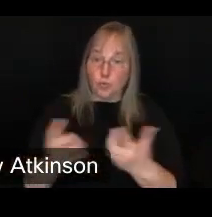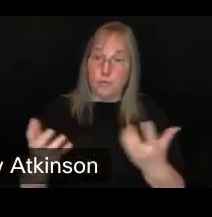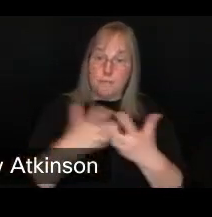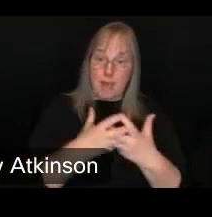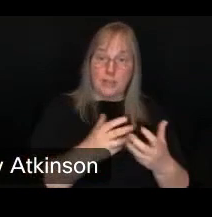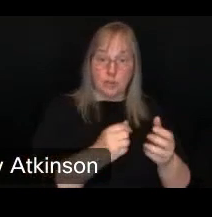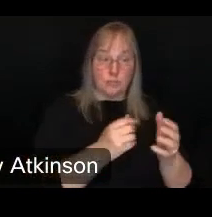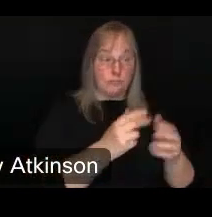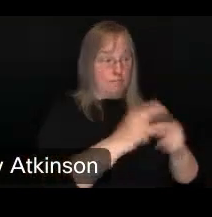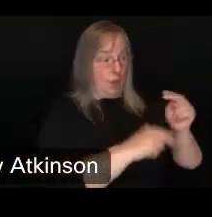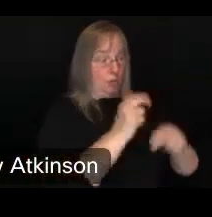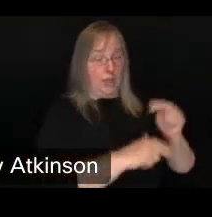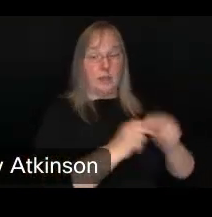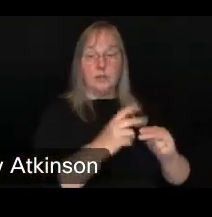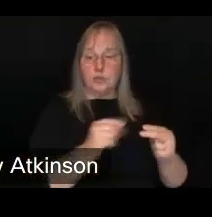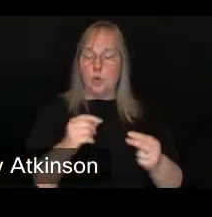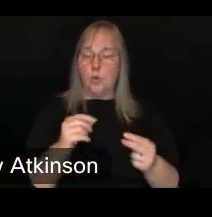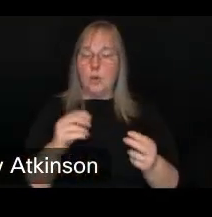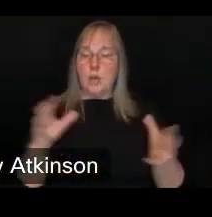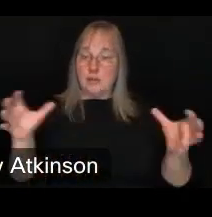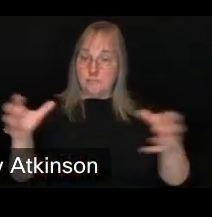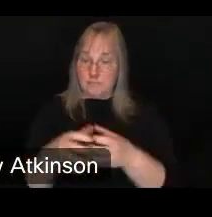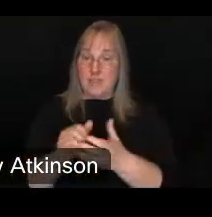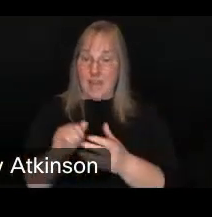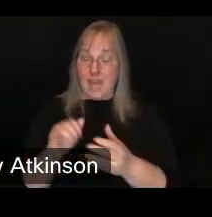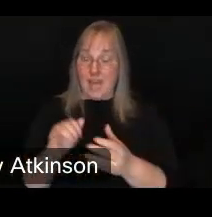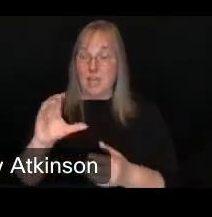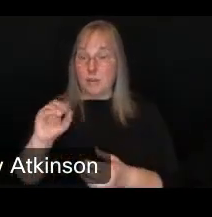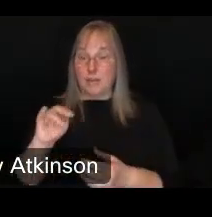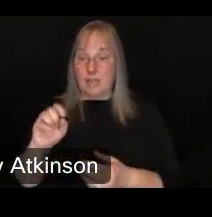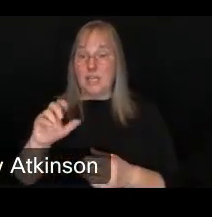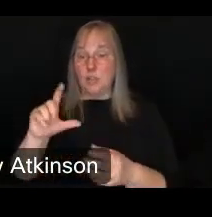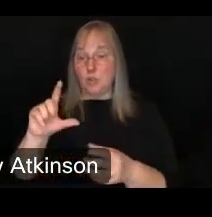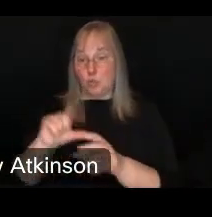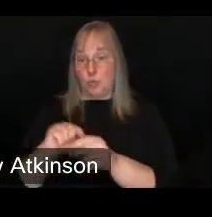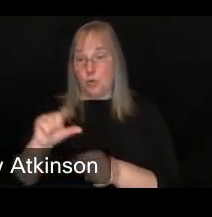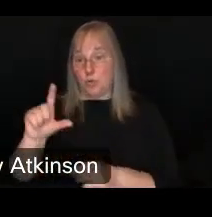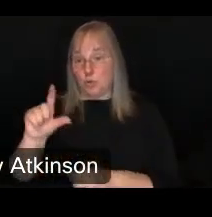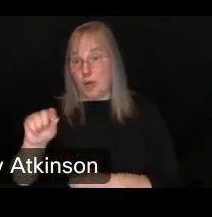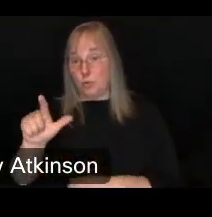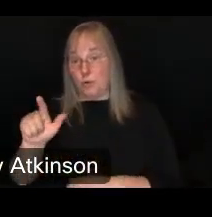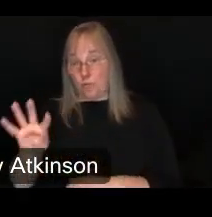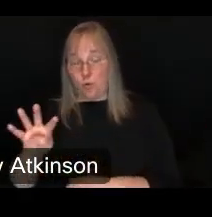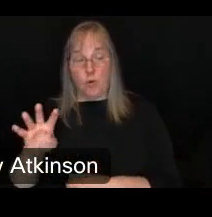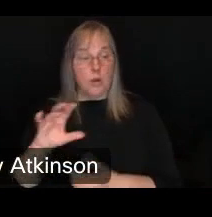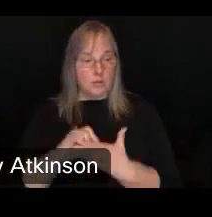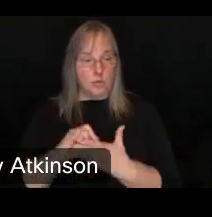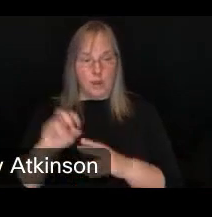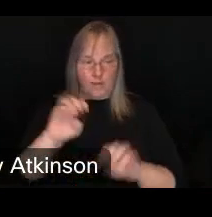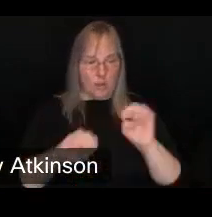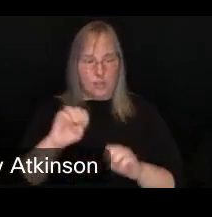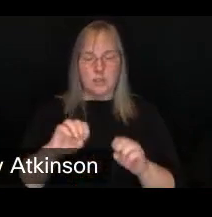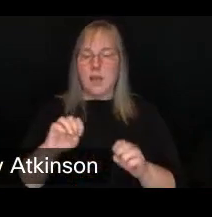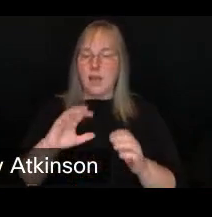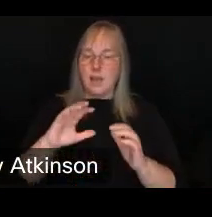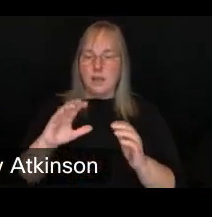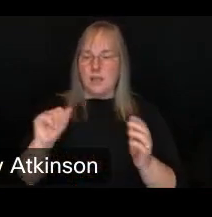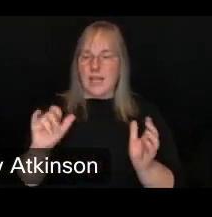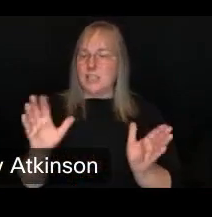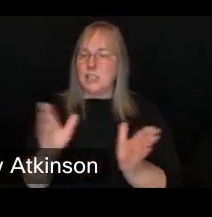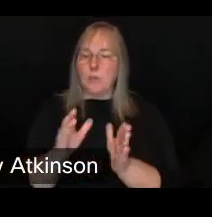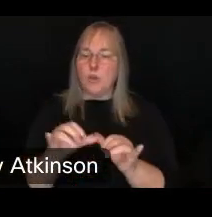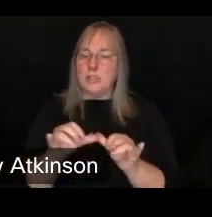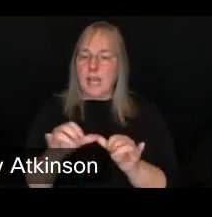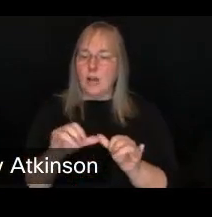in 2024 to really evaluate how these new development patterns, such as small scale infill and activity center redevelopment, how that